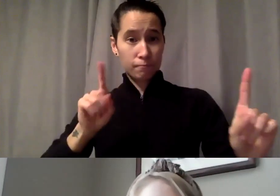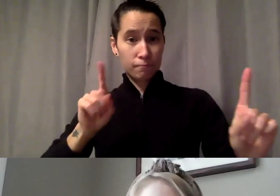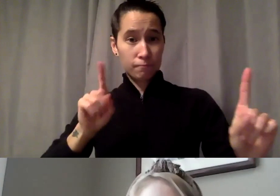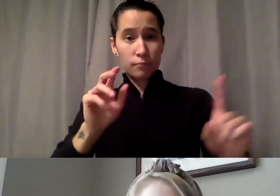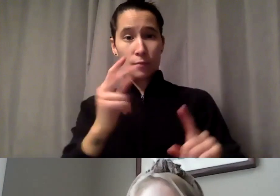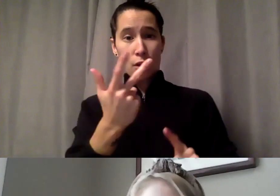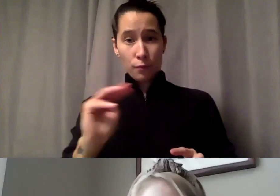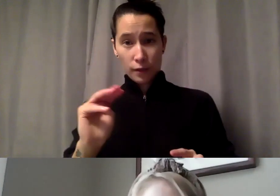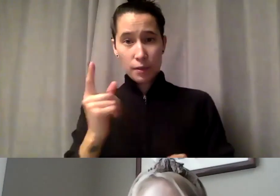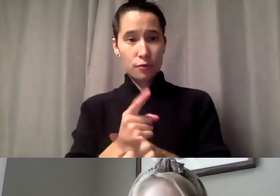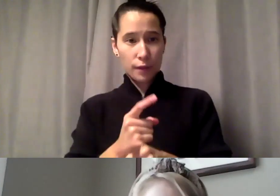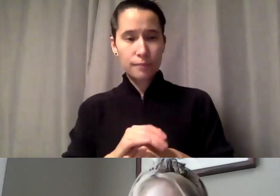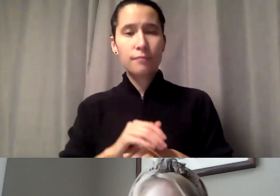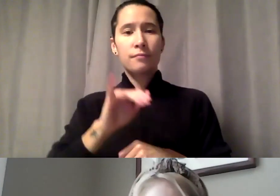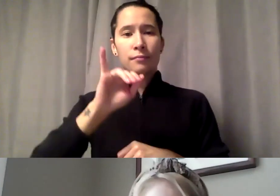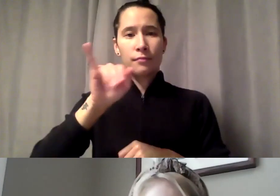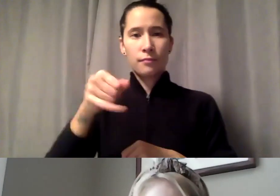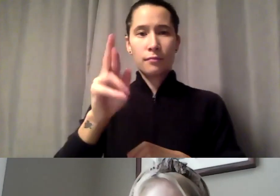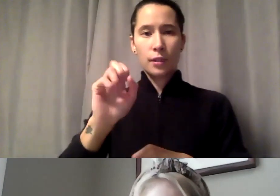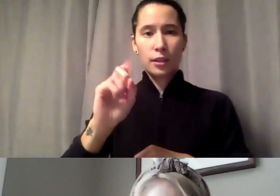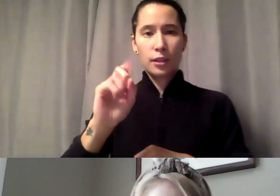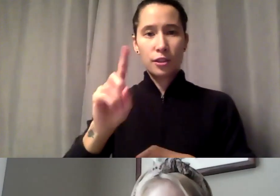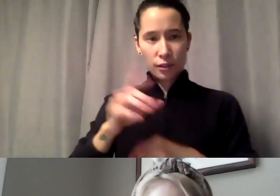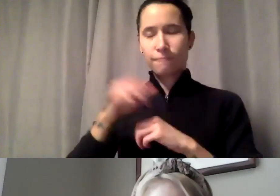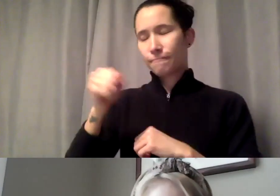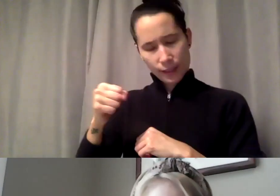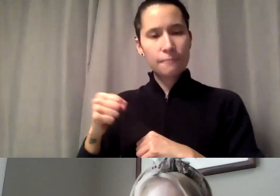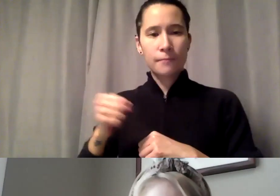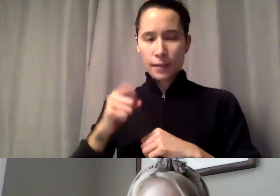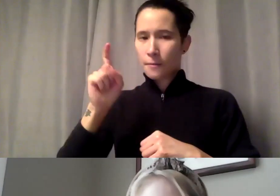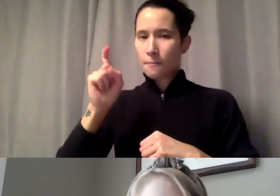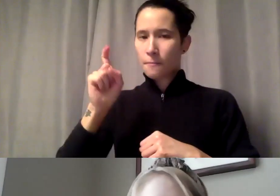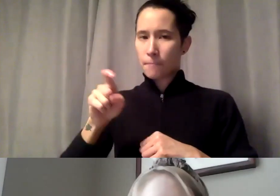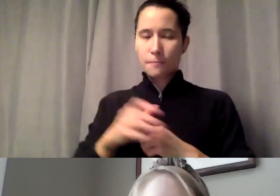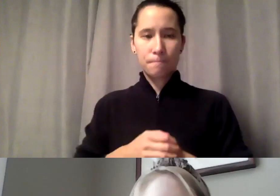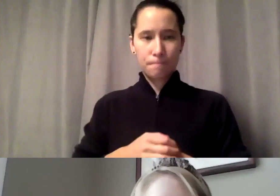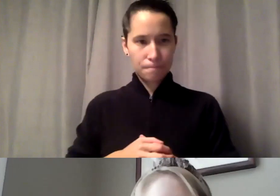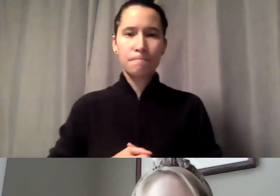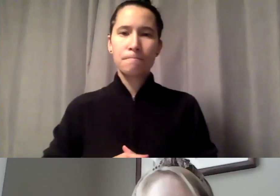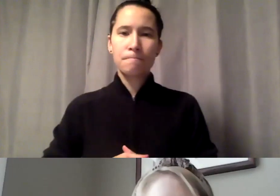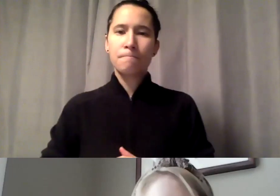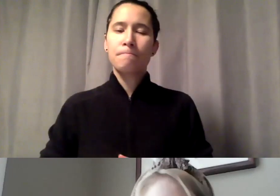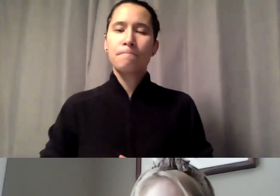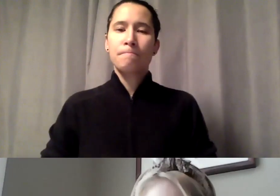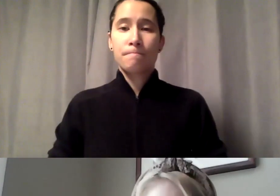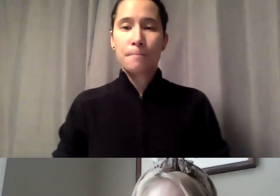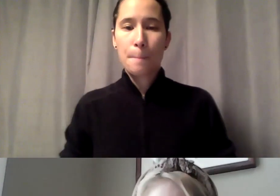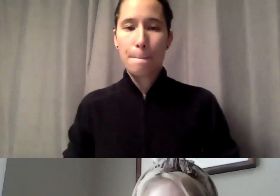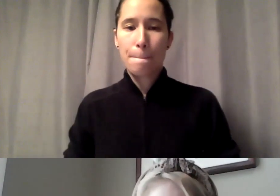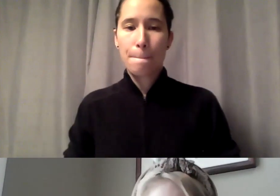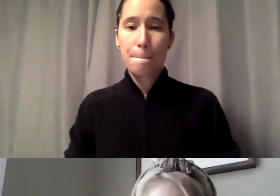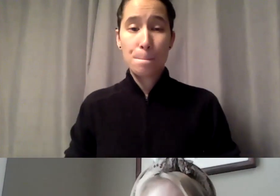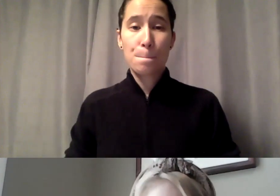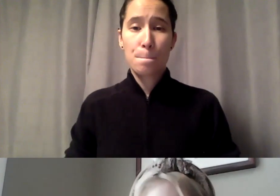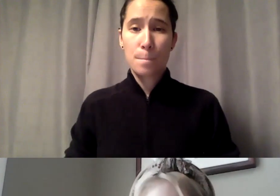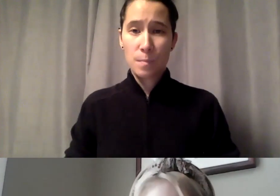distance? Yes. Yeah, they should be at this time. Okay. Okay, let's move on to this,